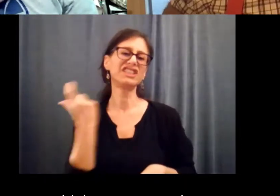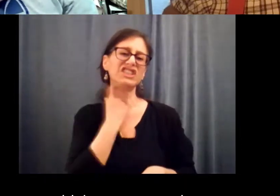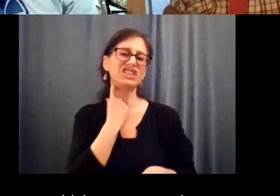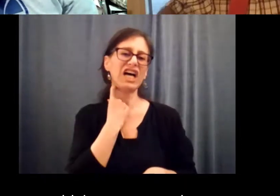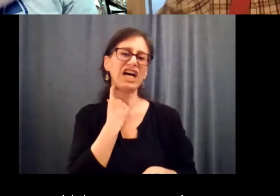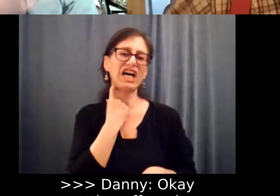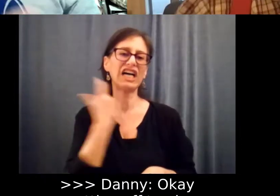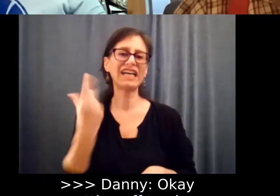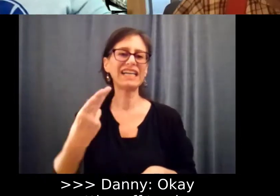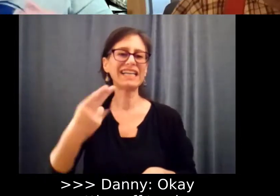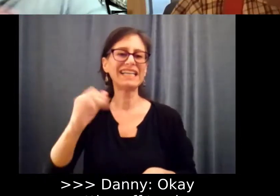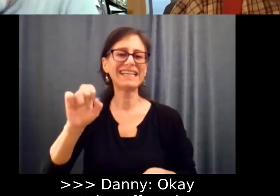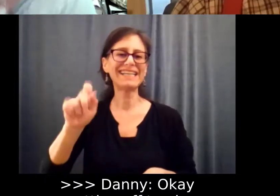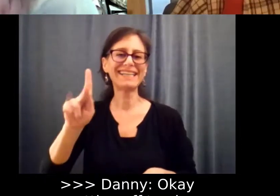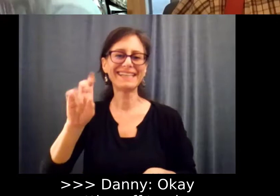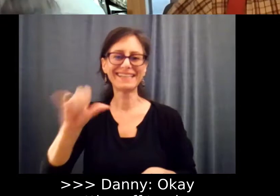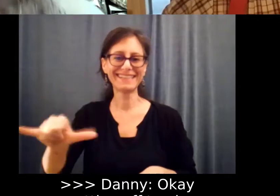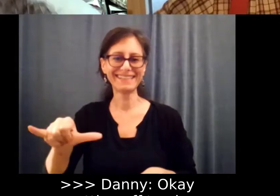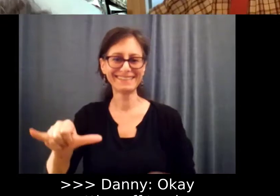neck.